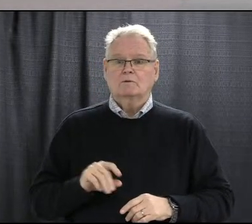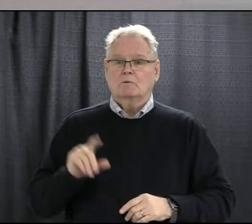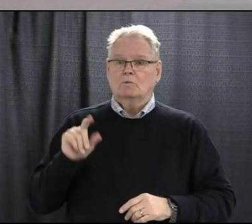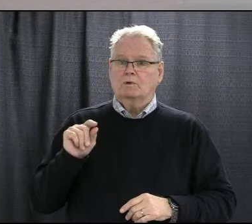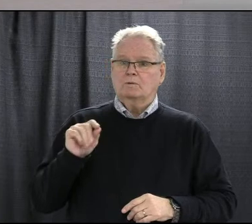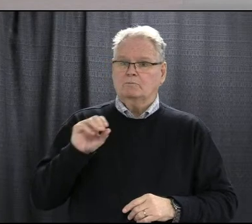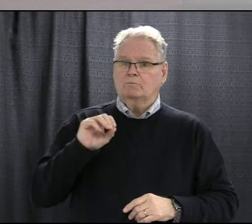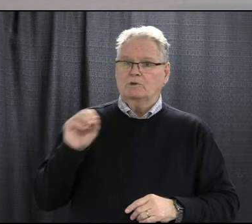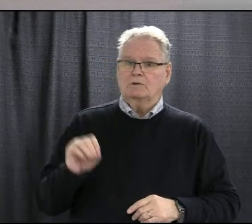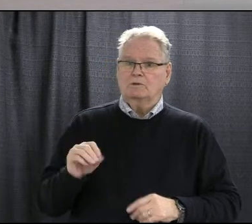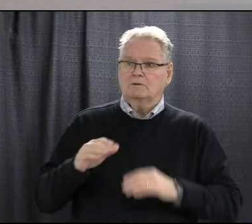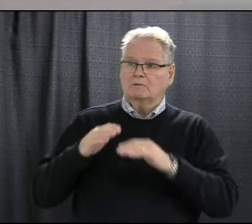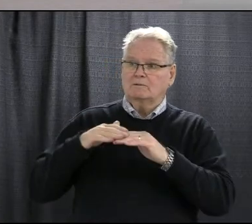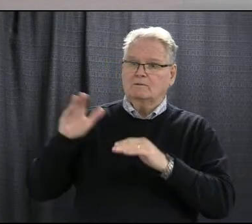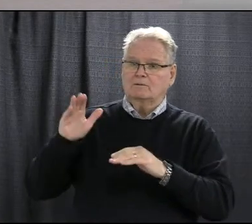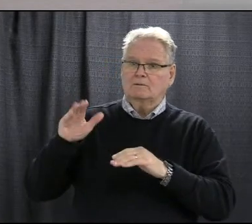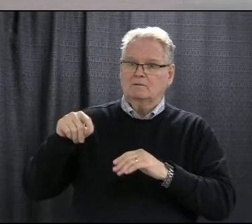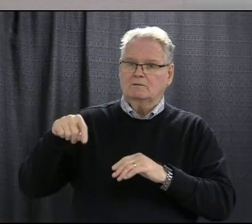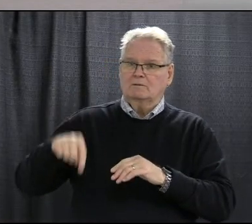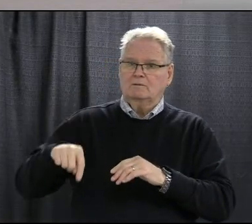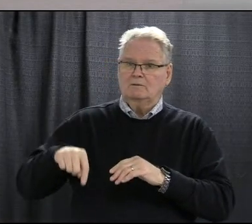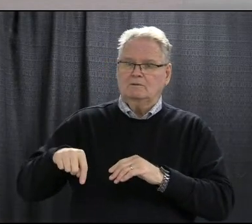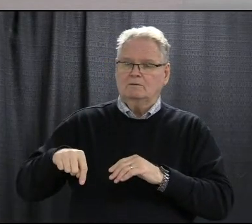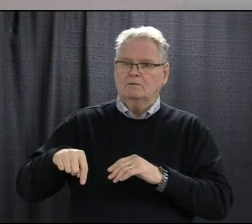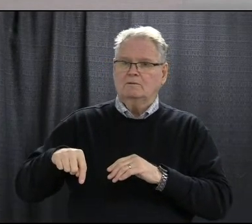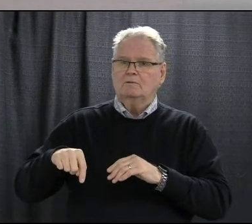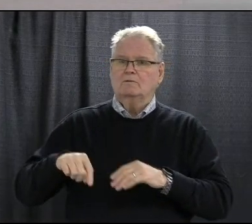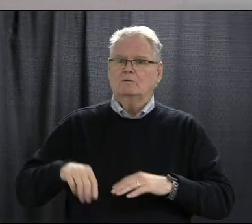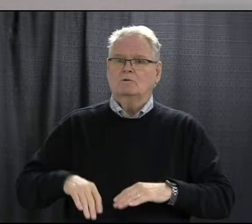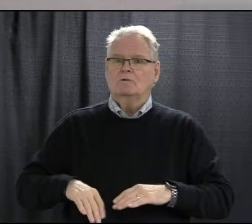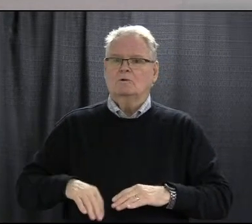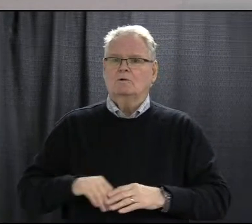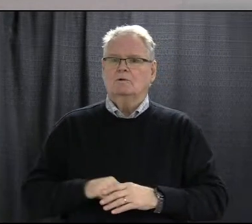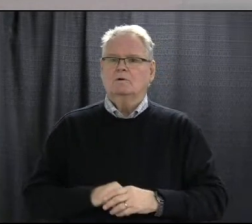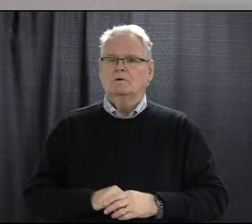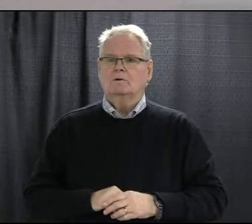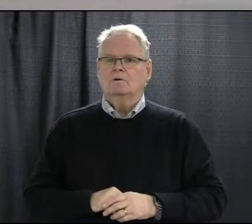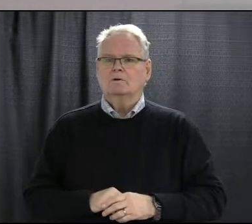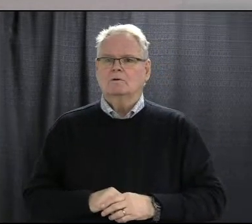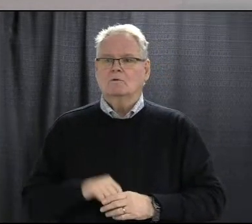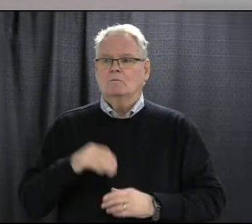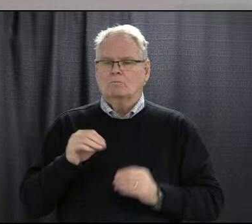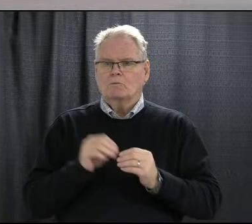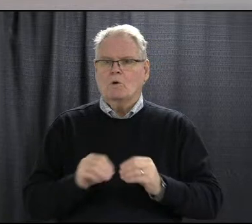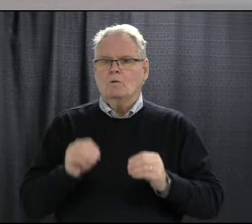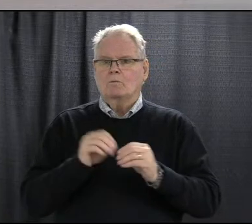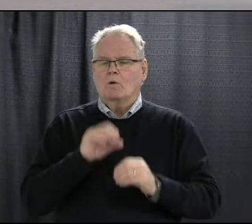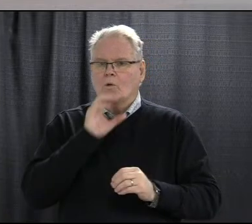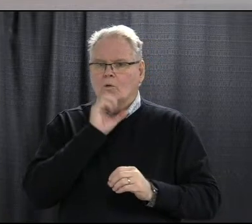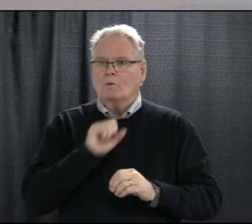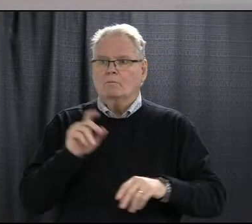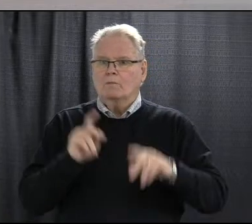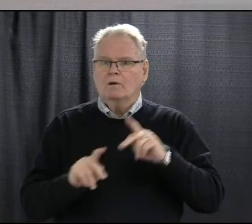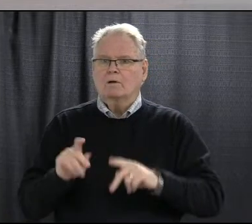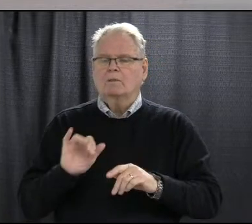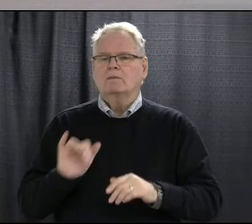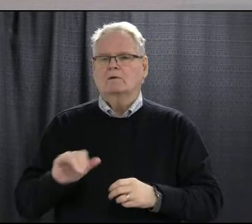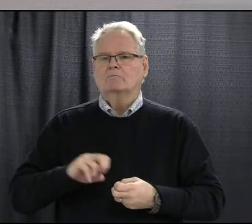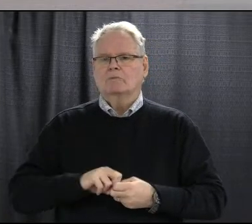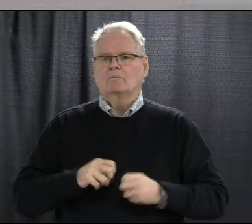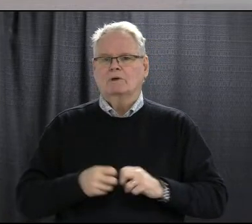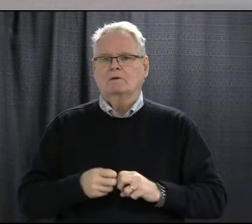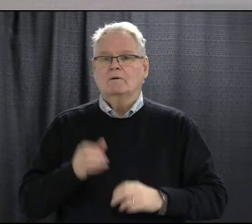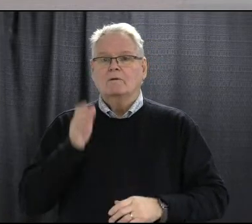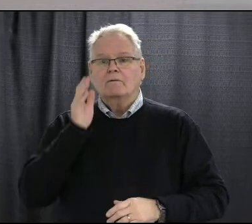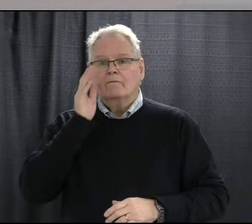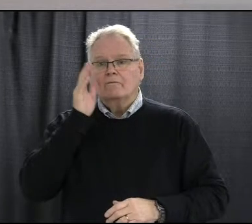of 65. And we are getting older. And this is a healthcare problem that's barreling down the track to us